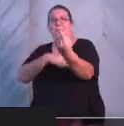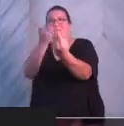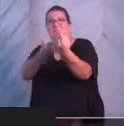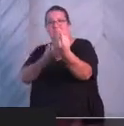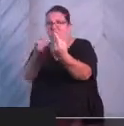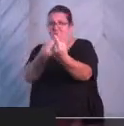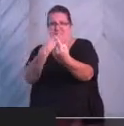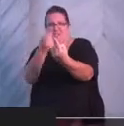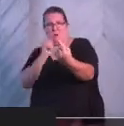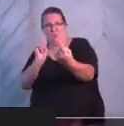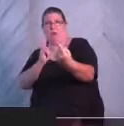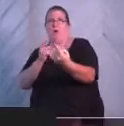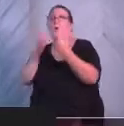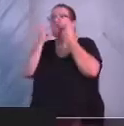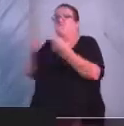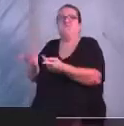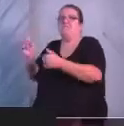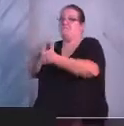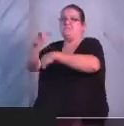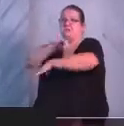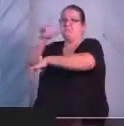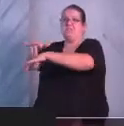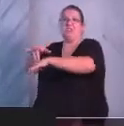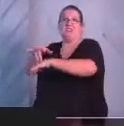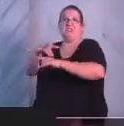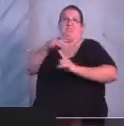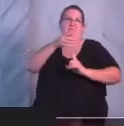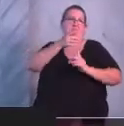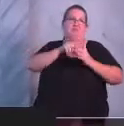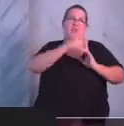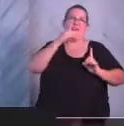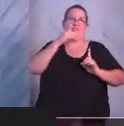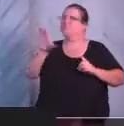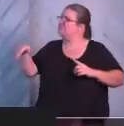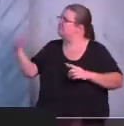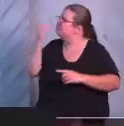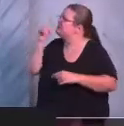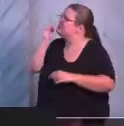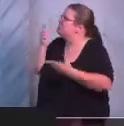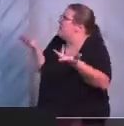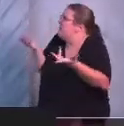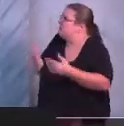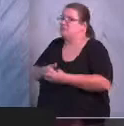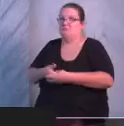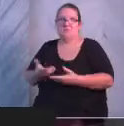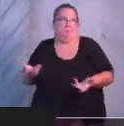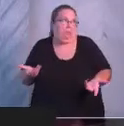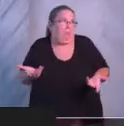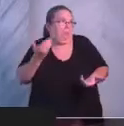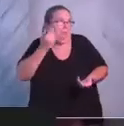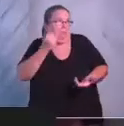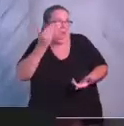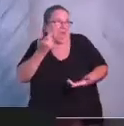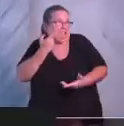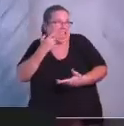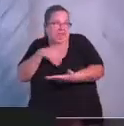from. And I just told her visiting Newfoundland for the first time from Halifax. And she asked me what I'm doing for dinner. And I said, well, I'm not really quite sure. We just got here.